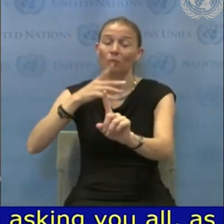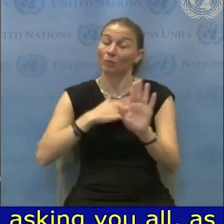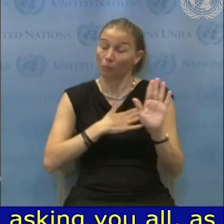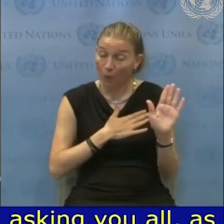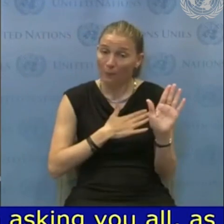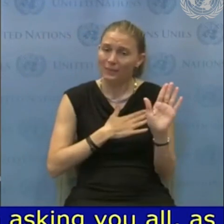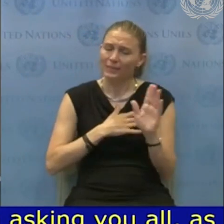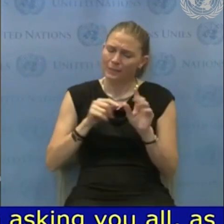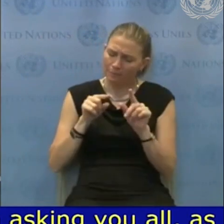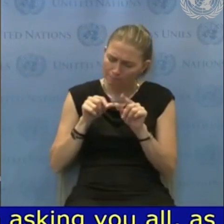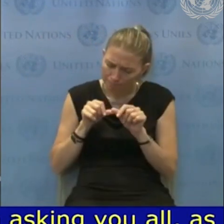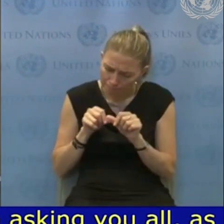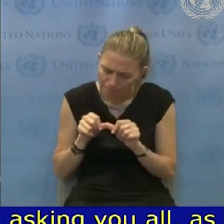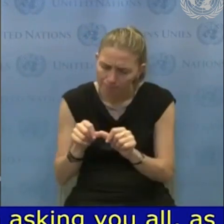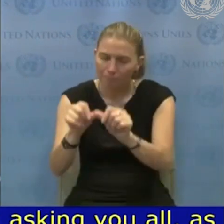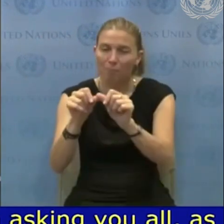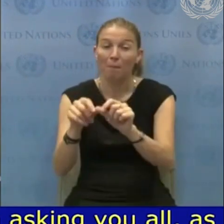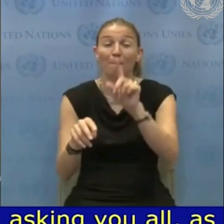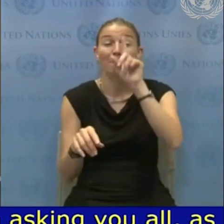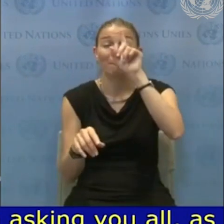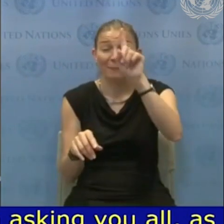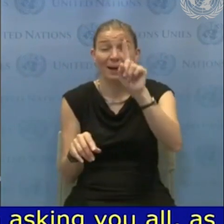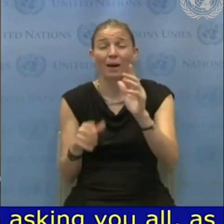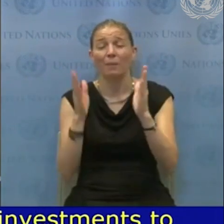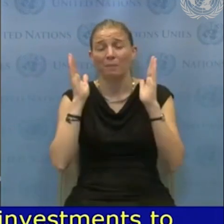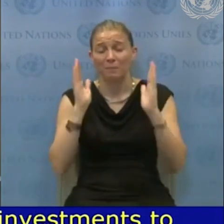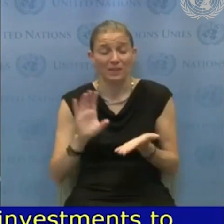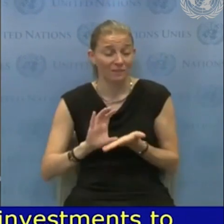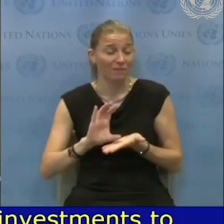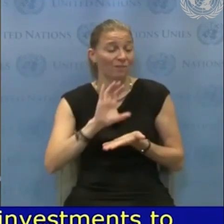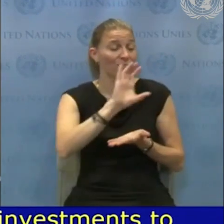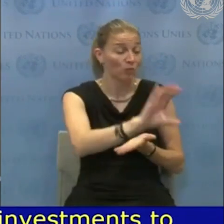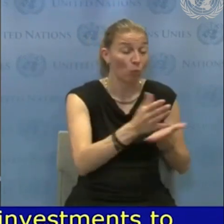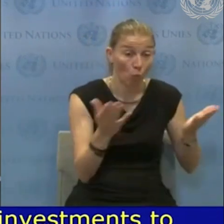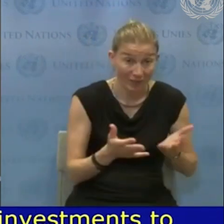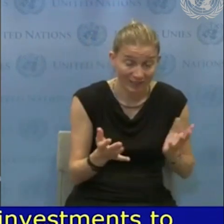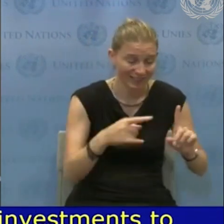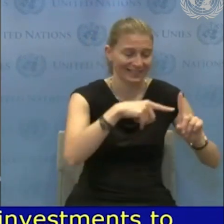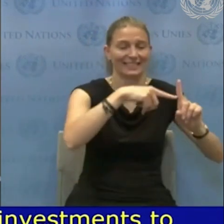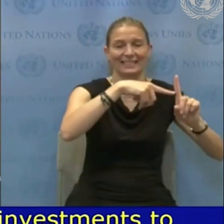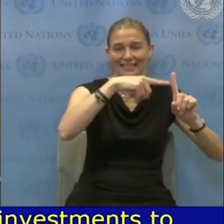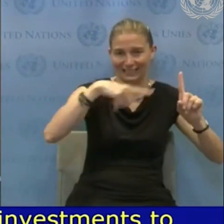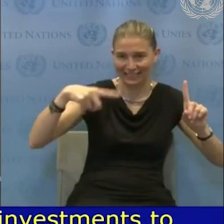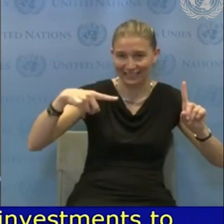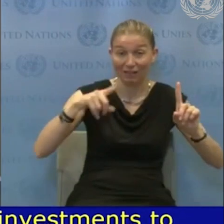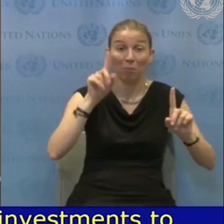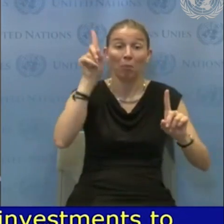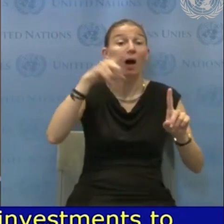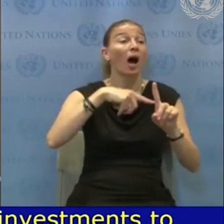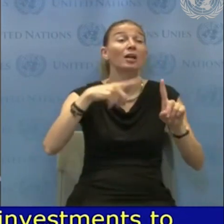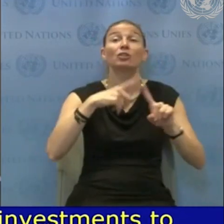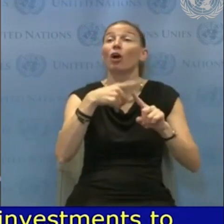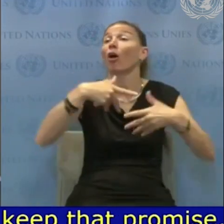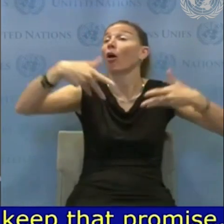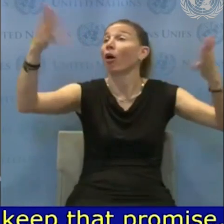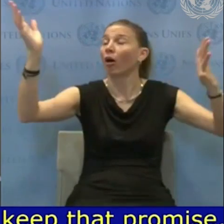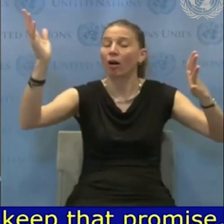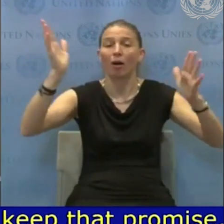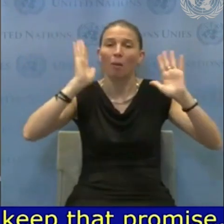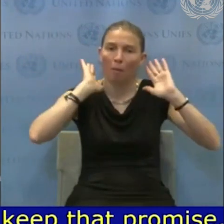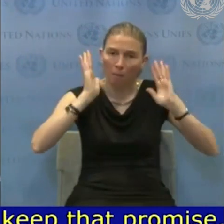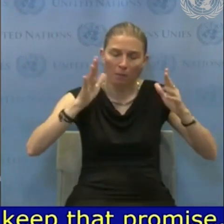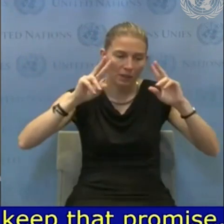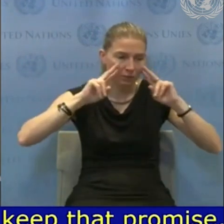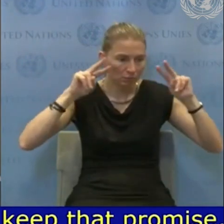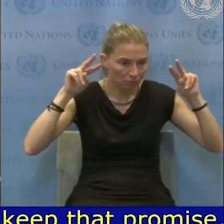invest in the thing that makes everything else possible, the data which shines a light on progress and can